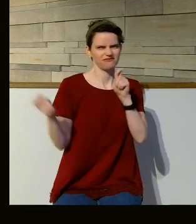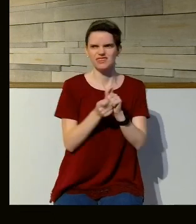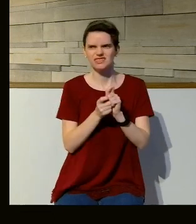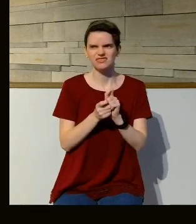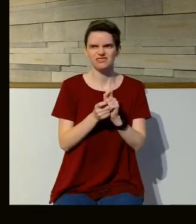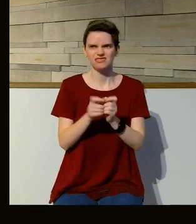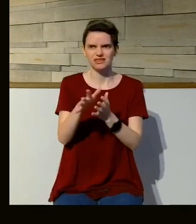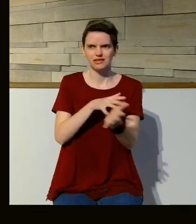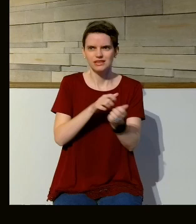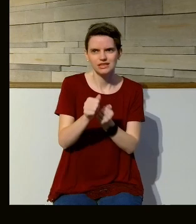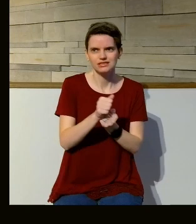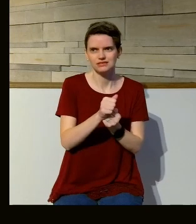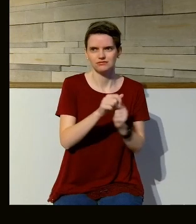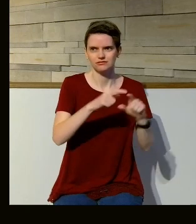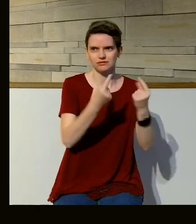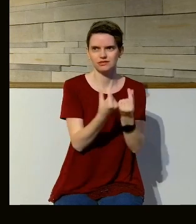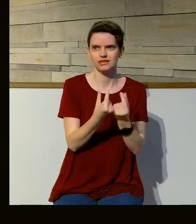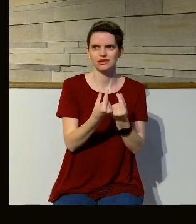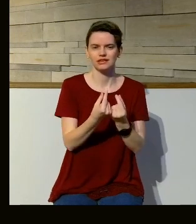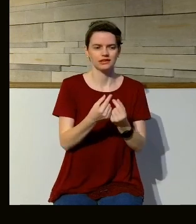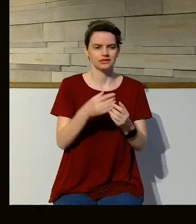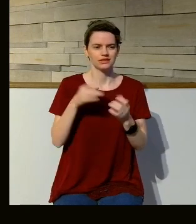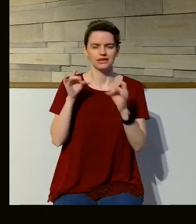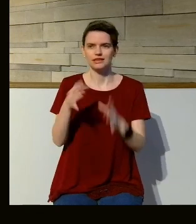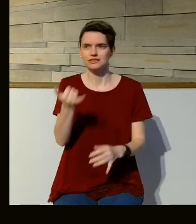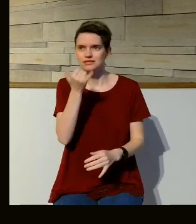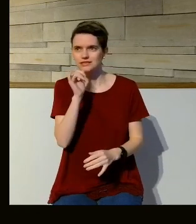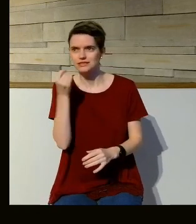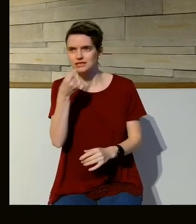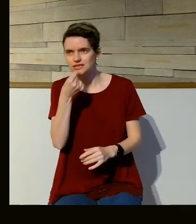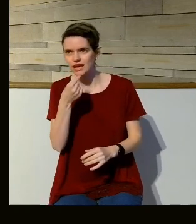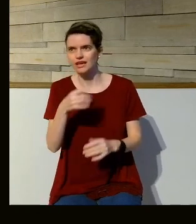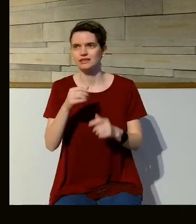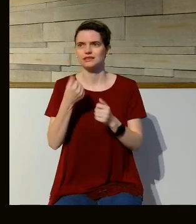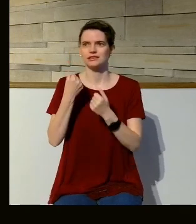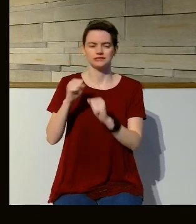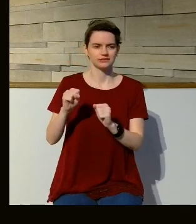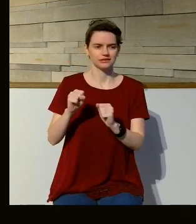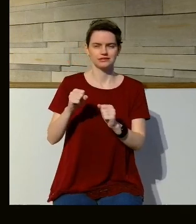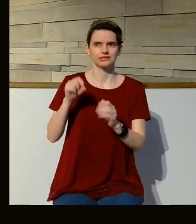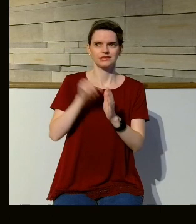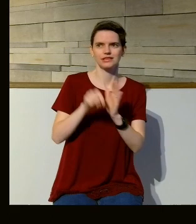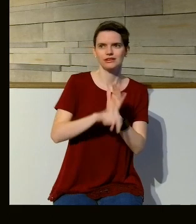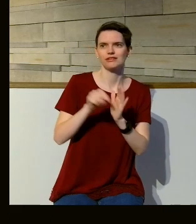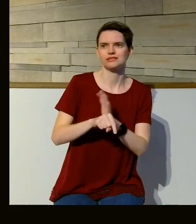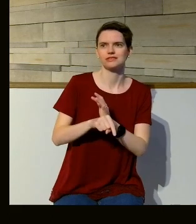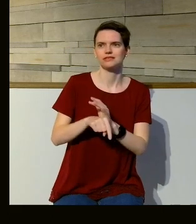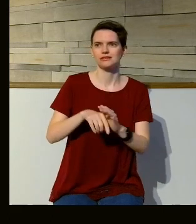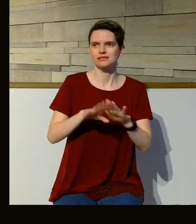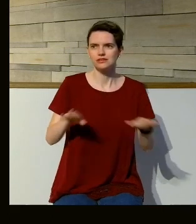cleanser, a misogynistic, homophobic, racist, infanticidal, genocidal,